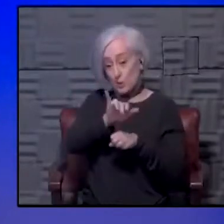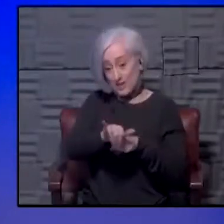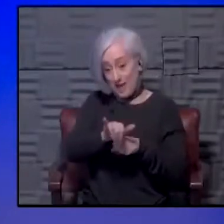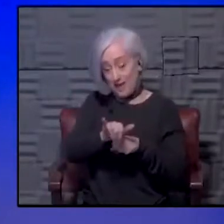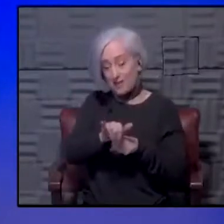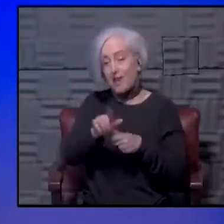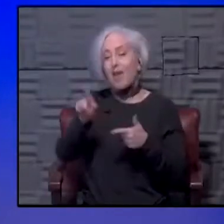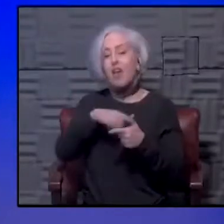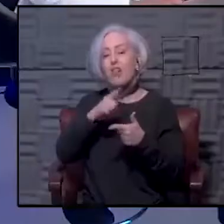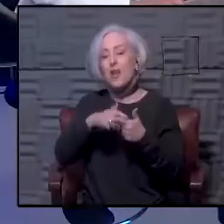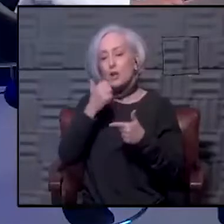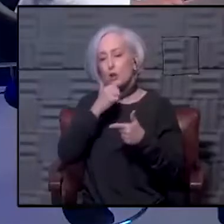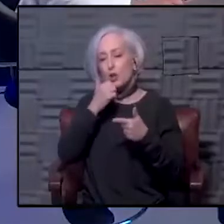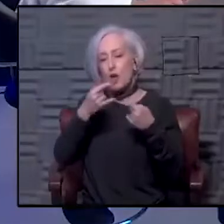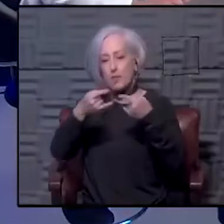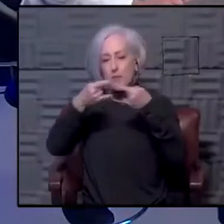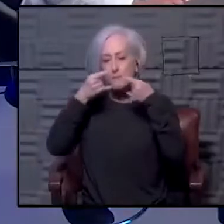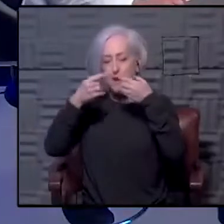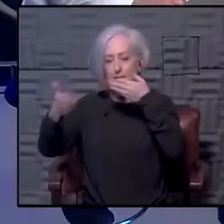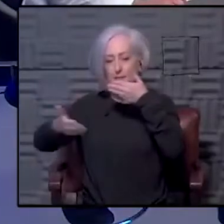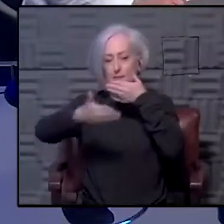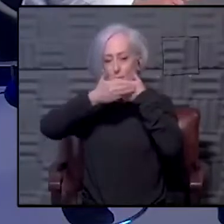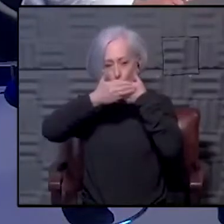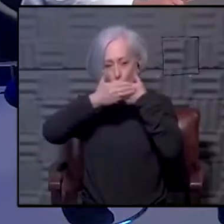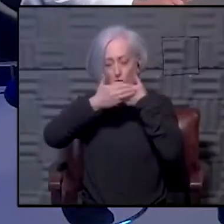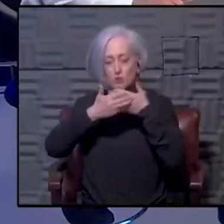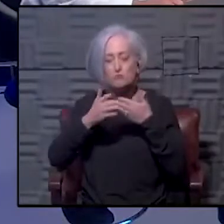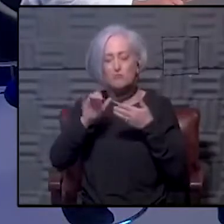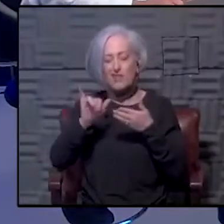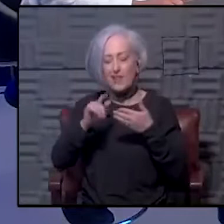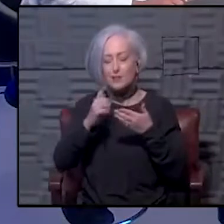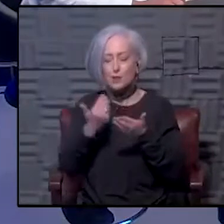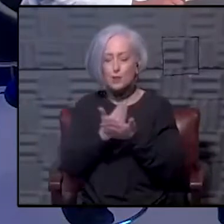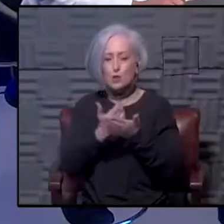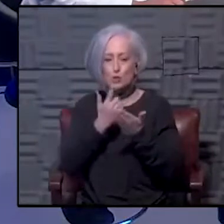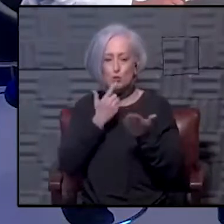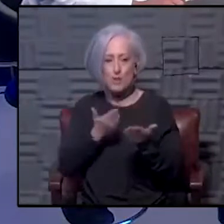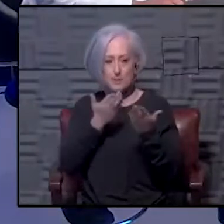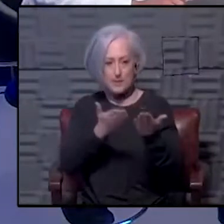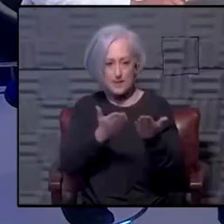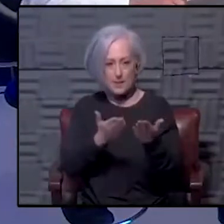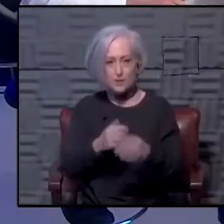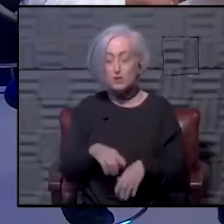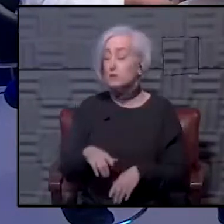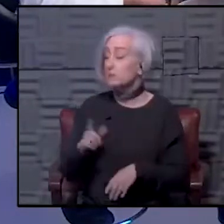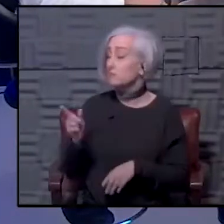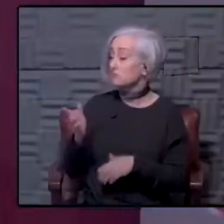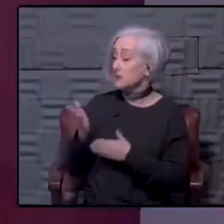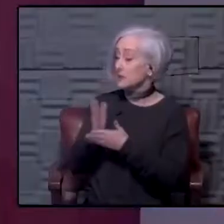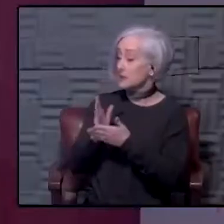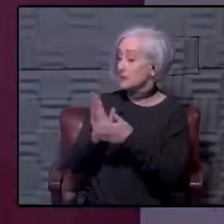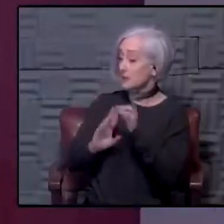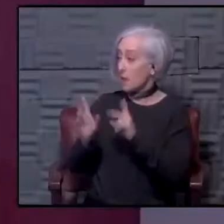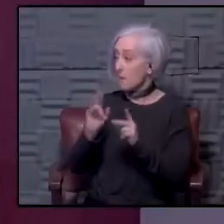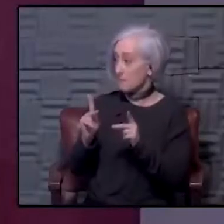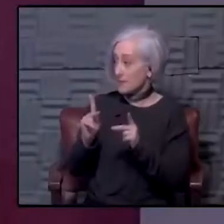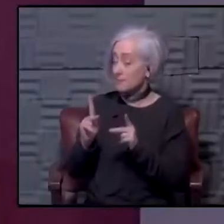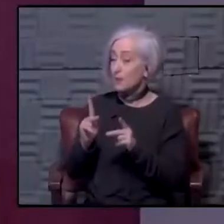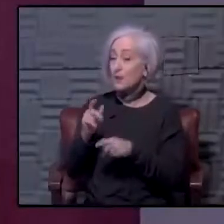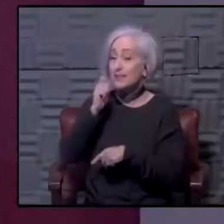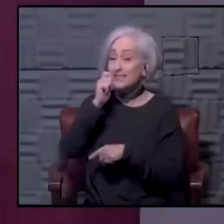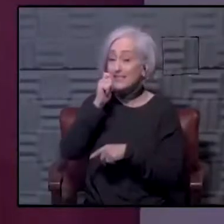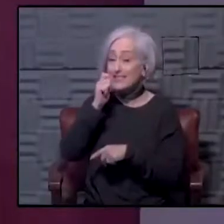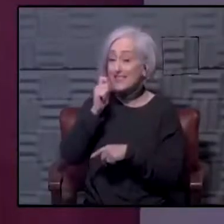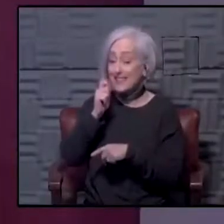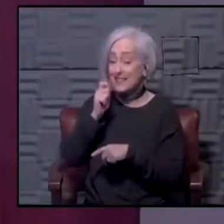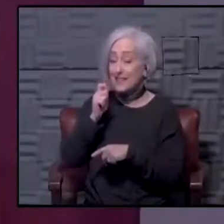CDC guidance. Yeah, and we've had folks in the healthcare setting actually have skin reactions to the material that are in the